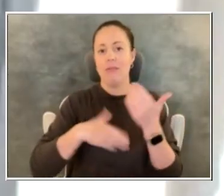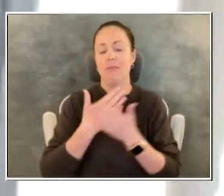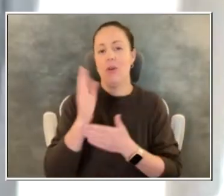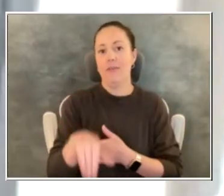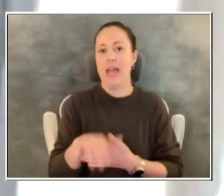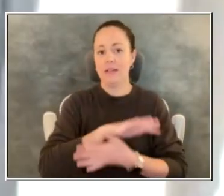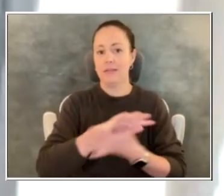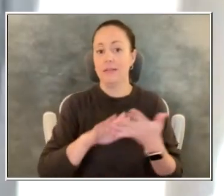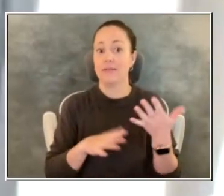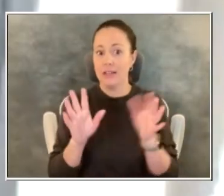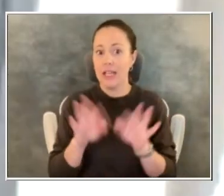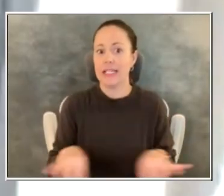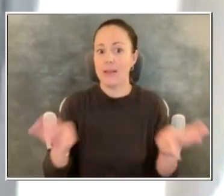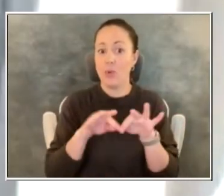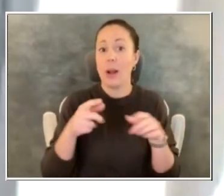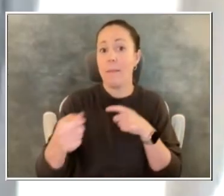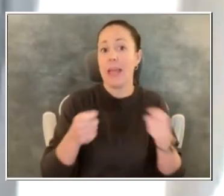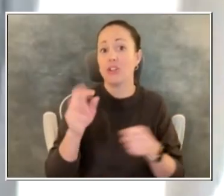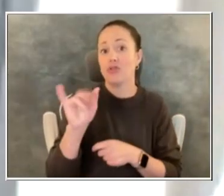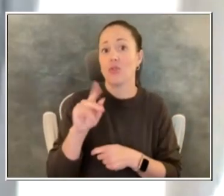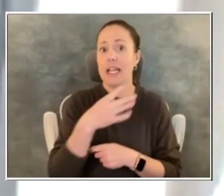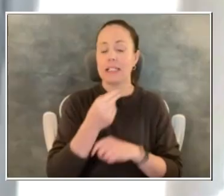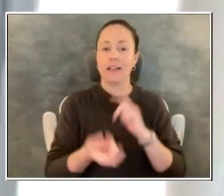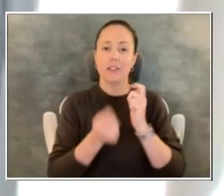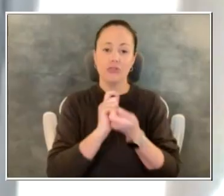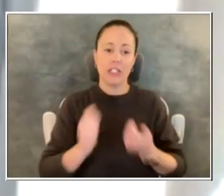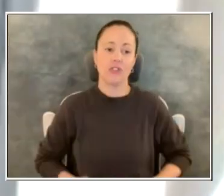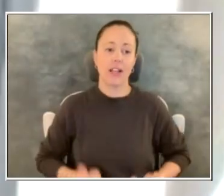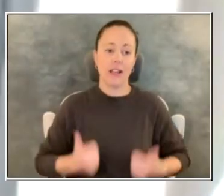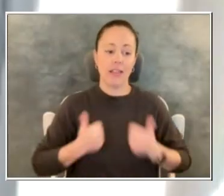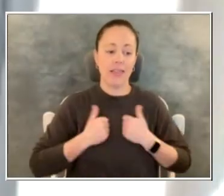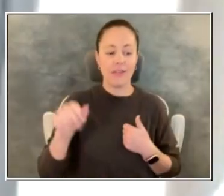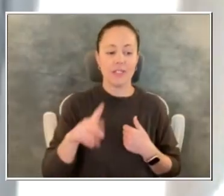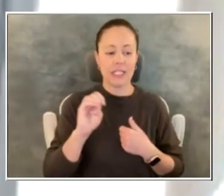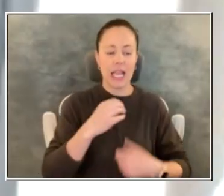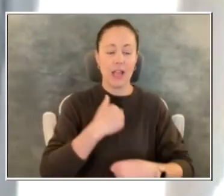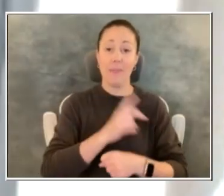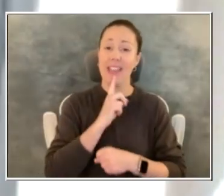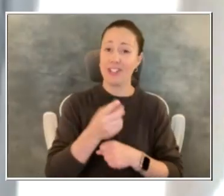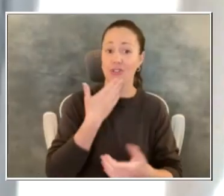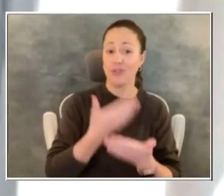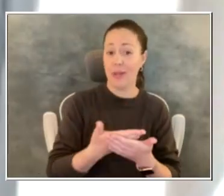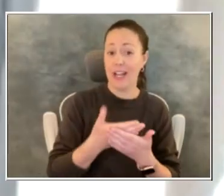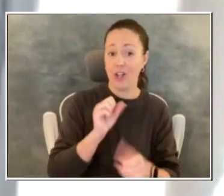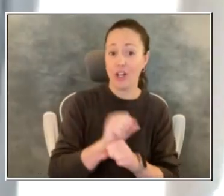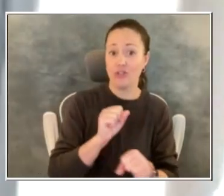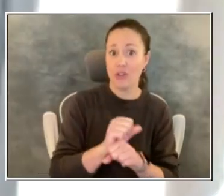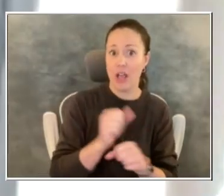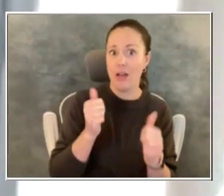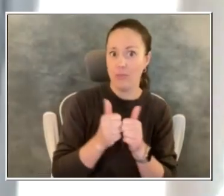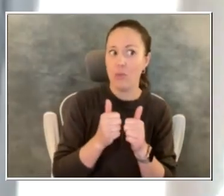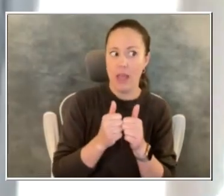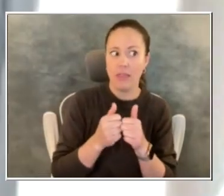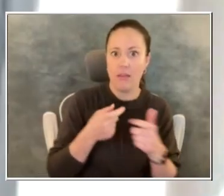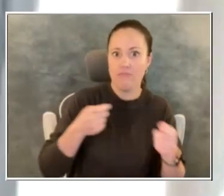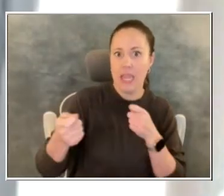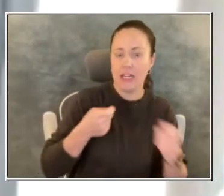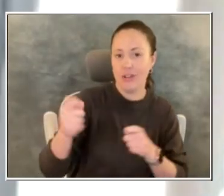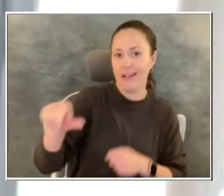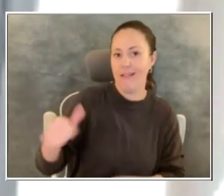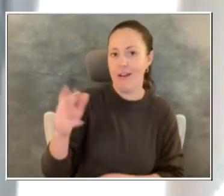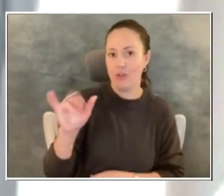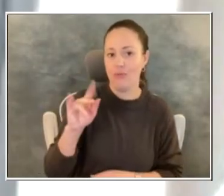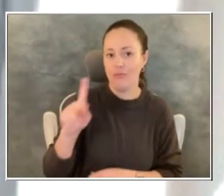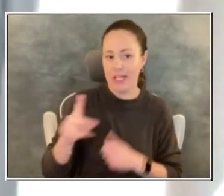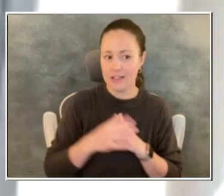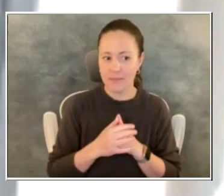about managing the risk and changing the way you live, or making sure we're doing a great job of managing things that put you at risk. But it usually isn't more testing unless